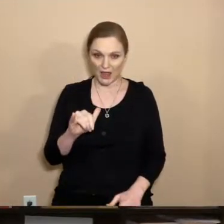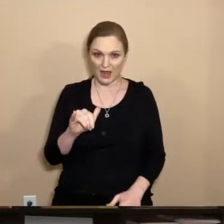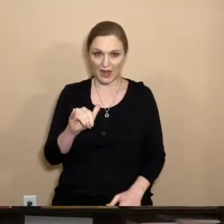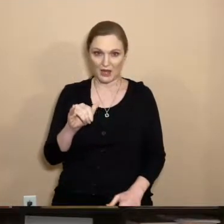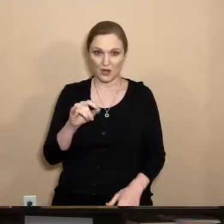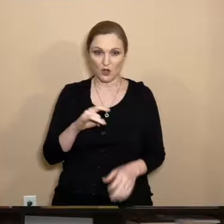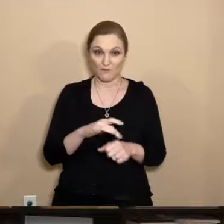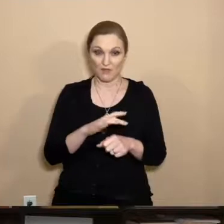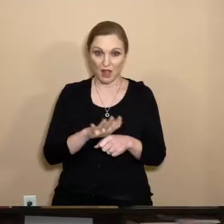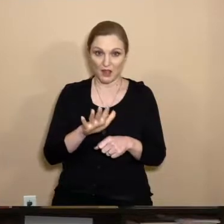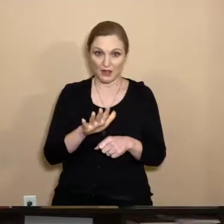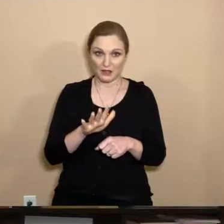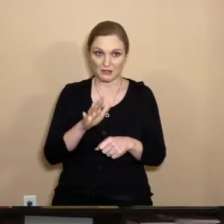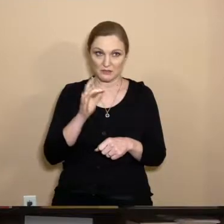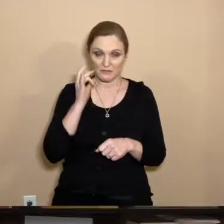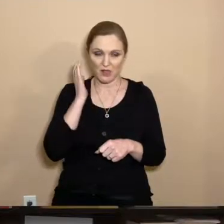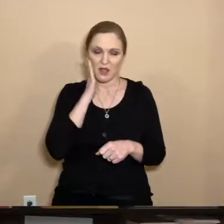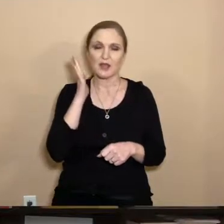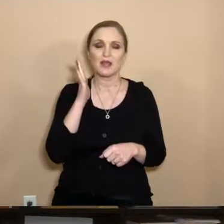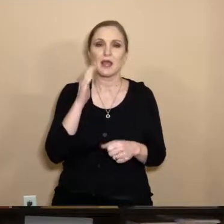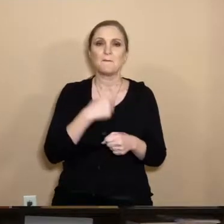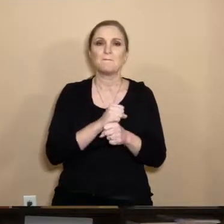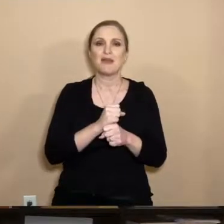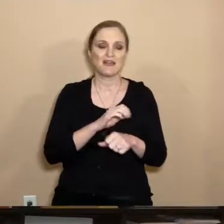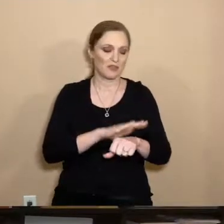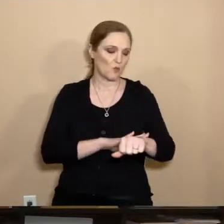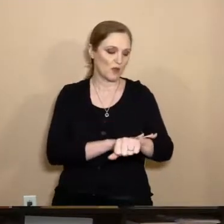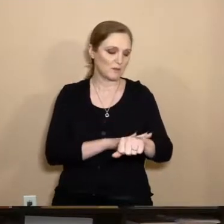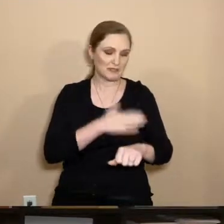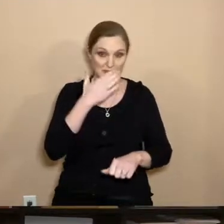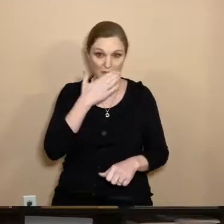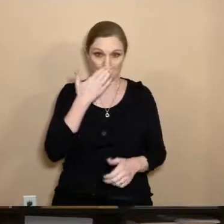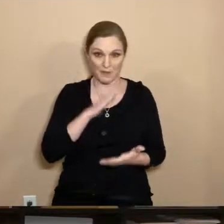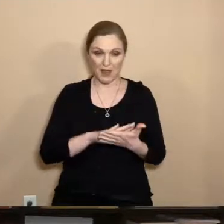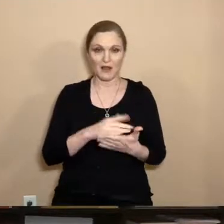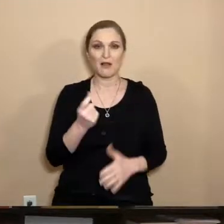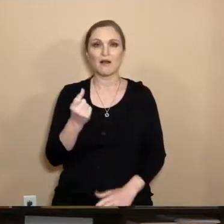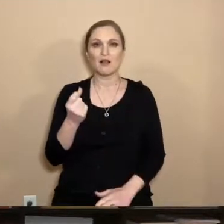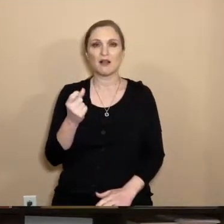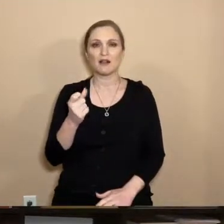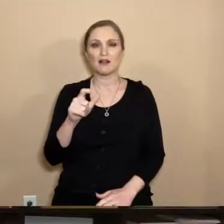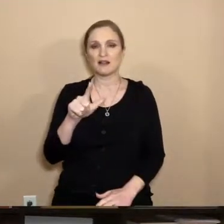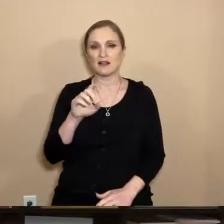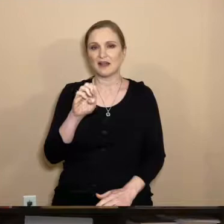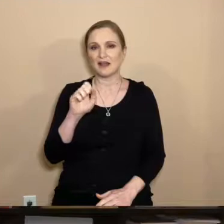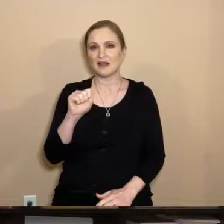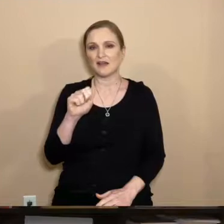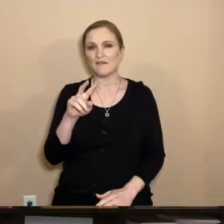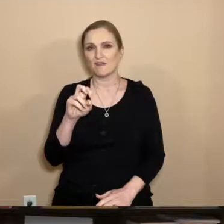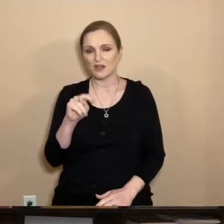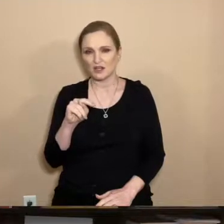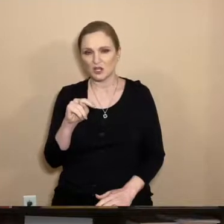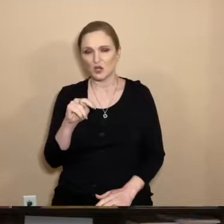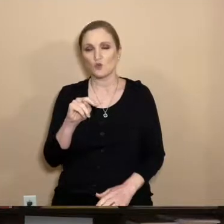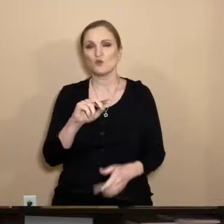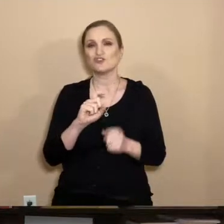complicated ointment will destroy the ointment and make it smell bad, a little leaven will leaven an entire lump of